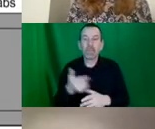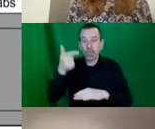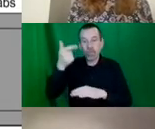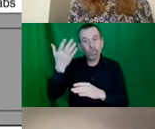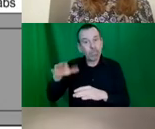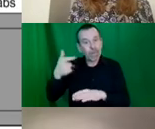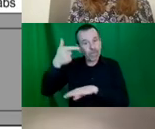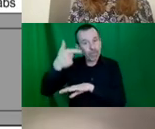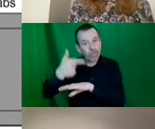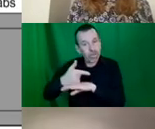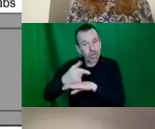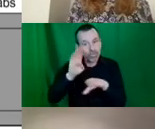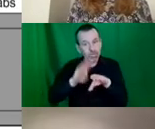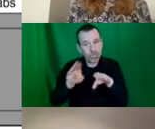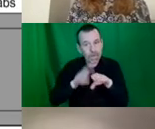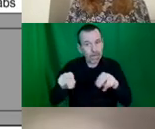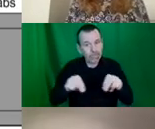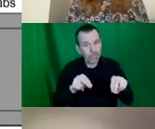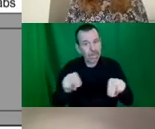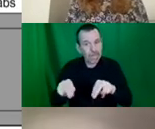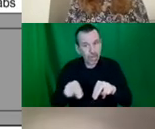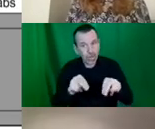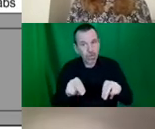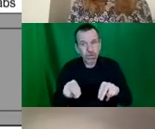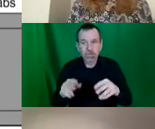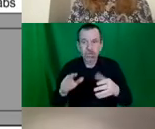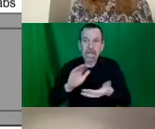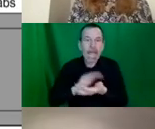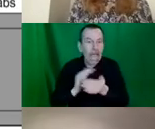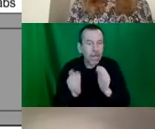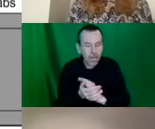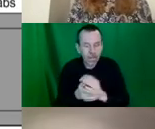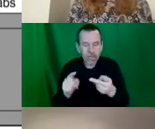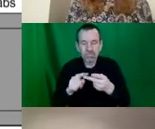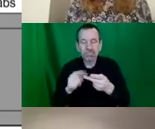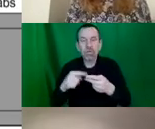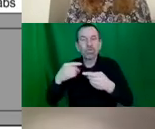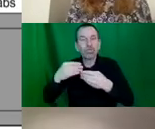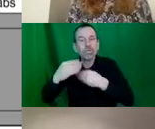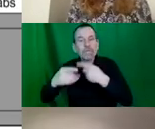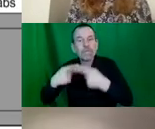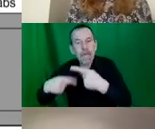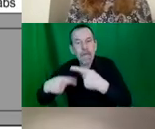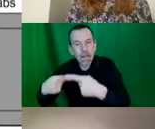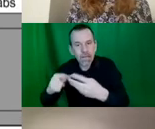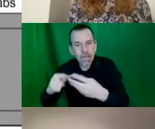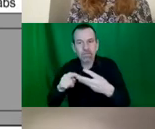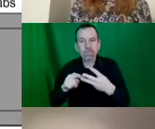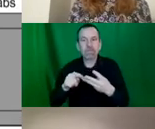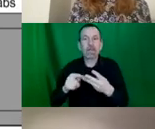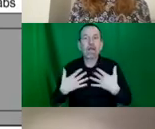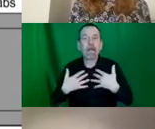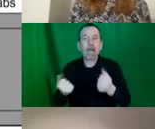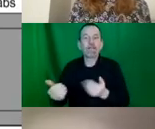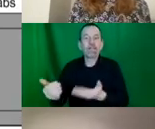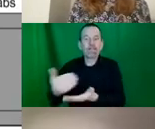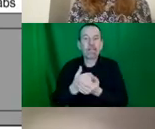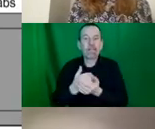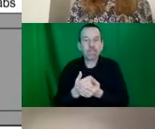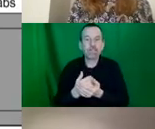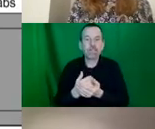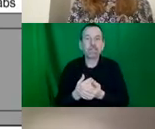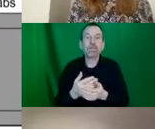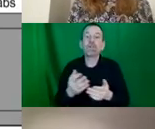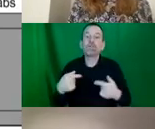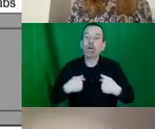which covered many topics, such as handling, resizing, and solvent safety. Using my graphic skills, I created handouts to accompany